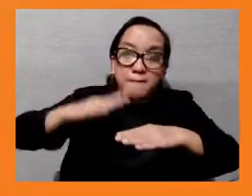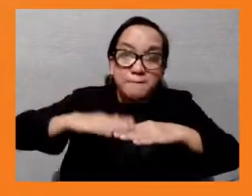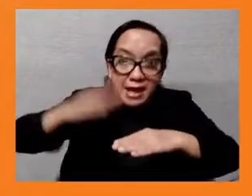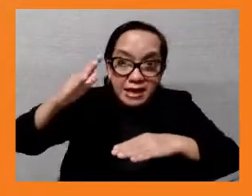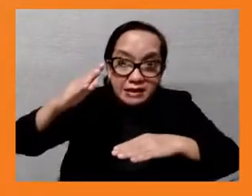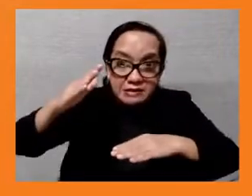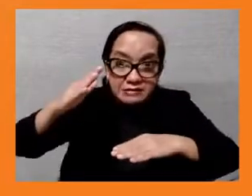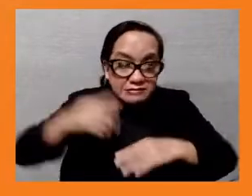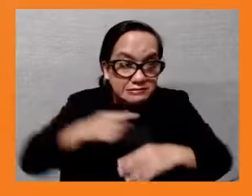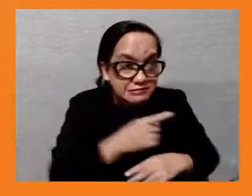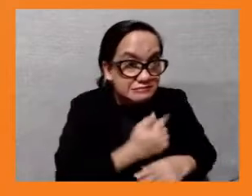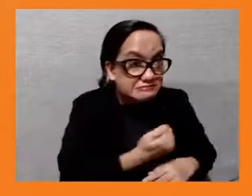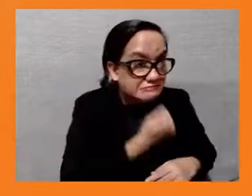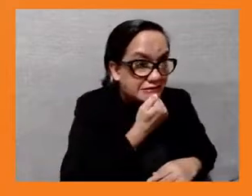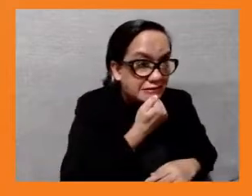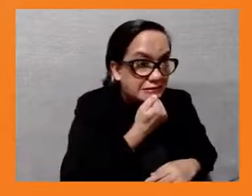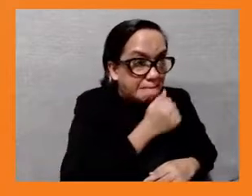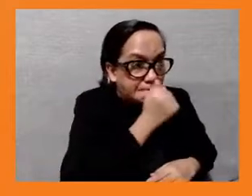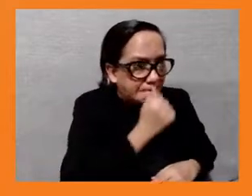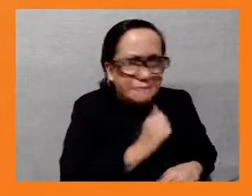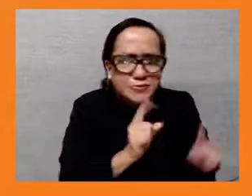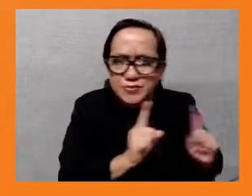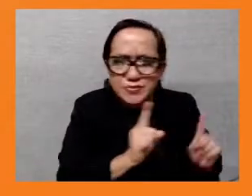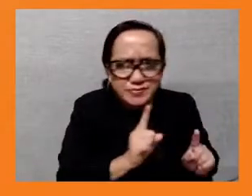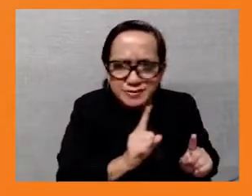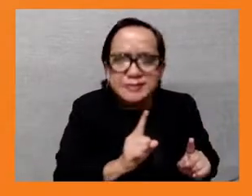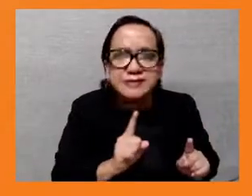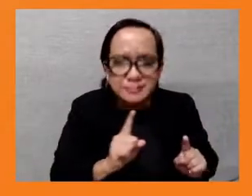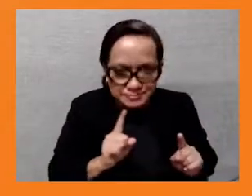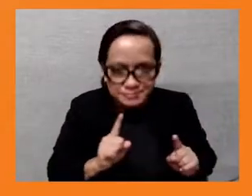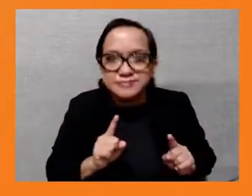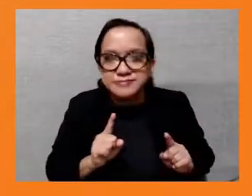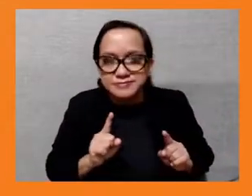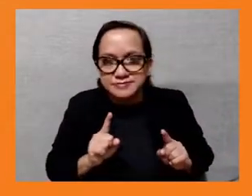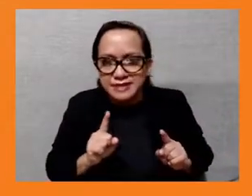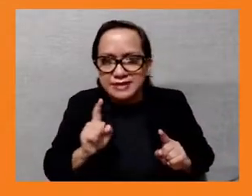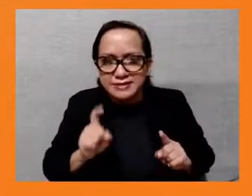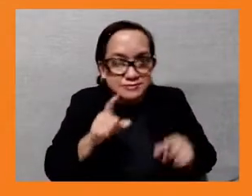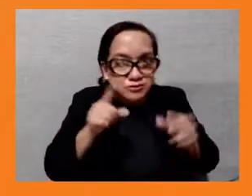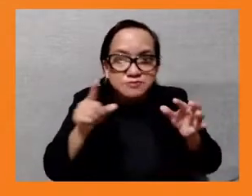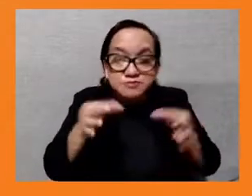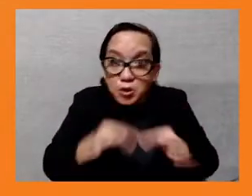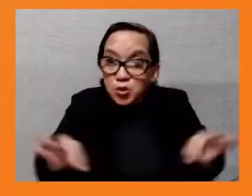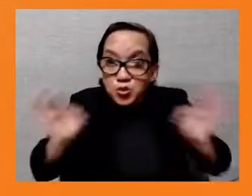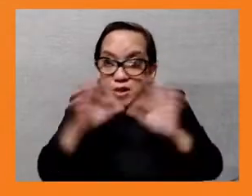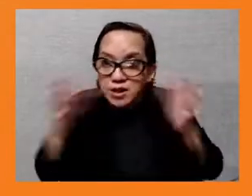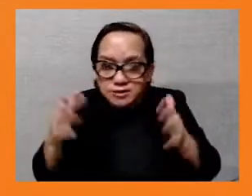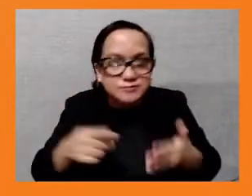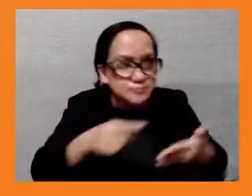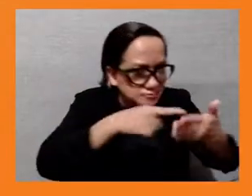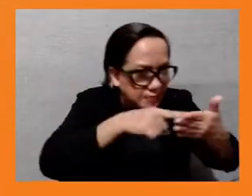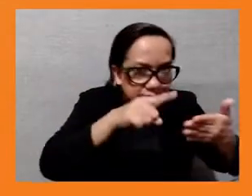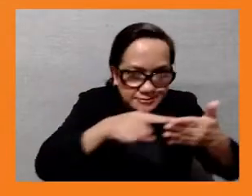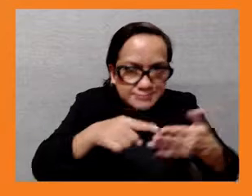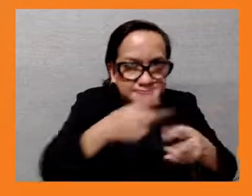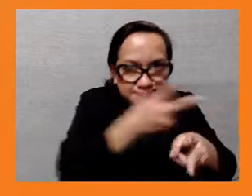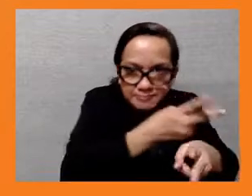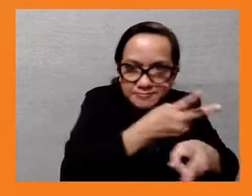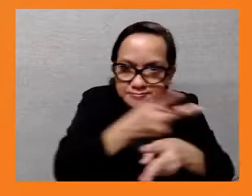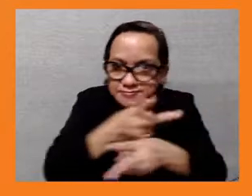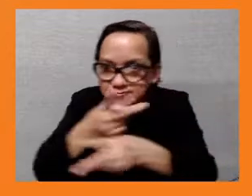national requirements and, of course, are consistent to the local situation. On the standing ban